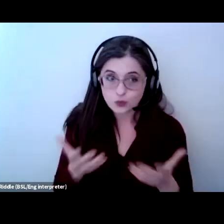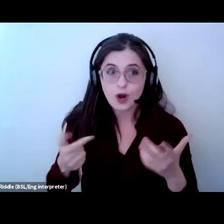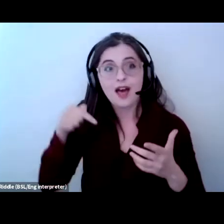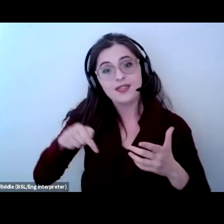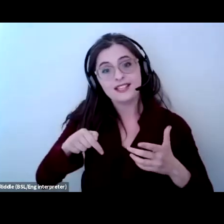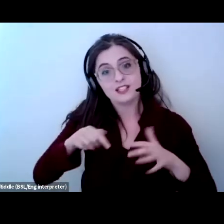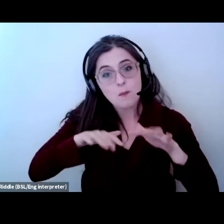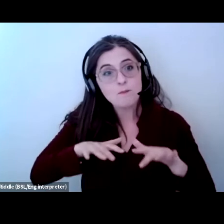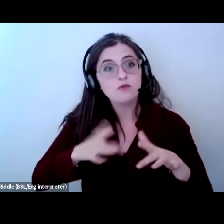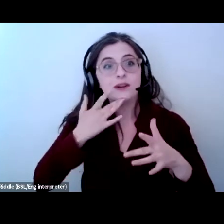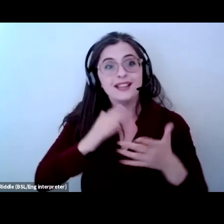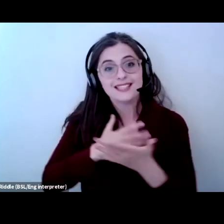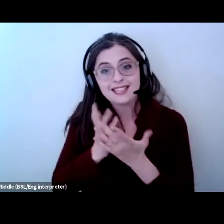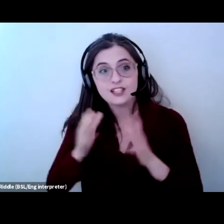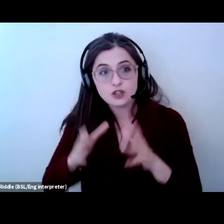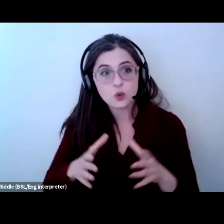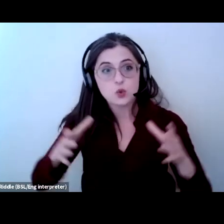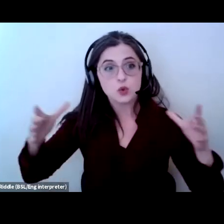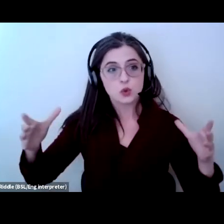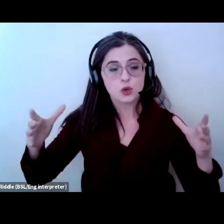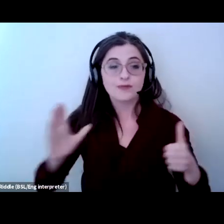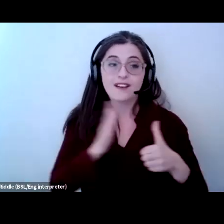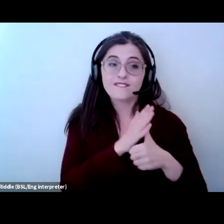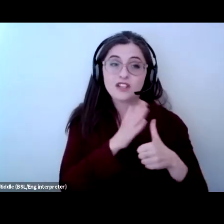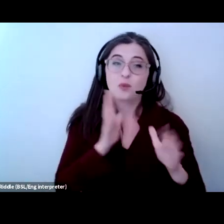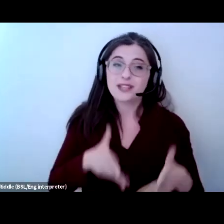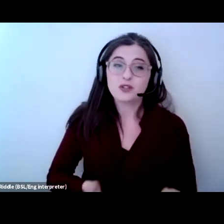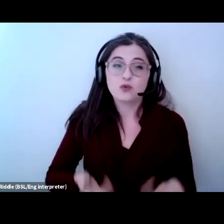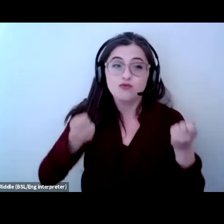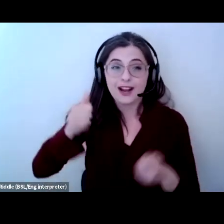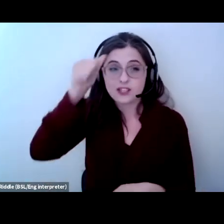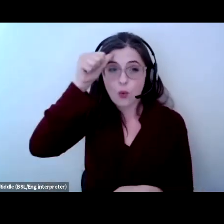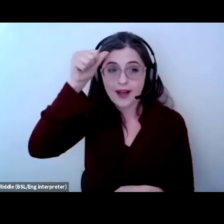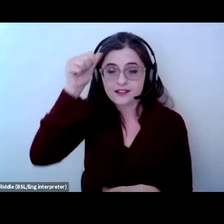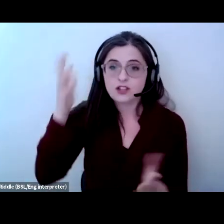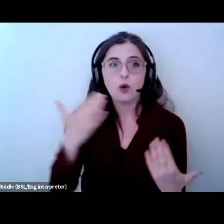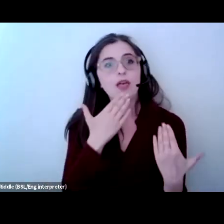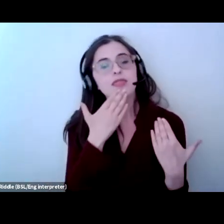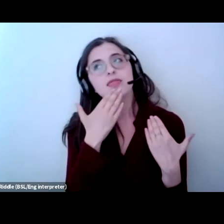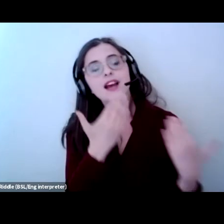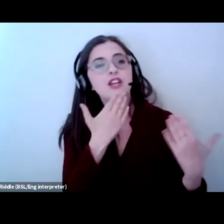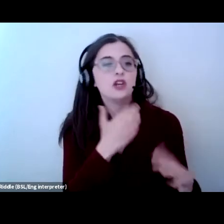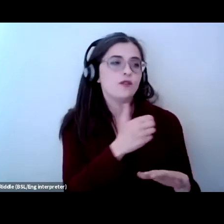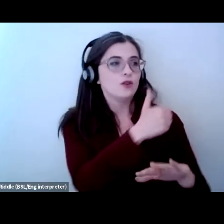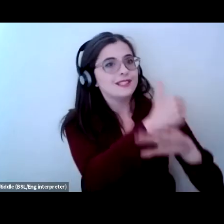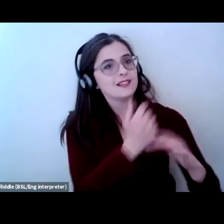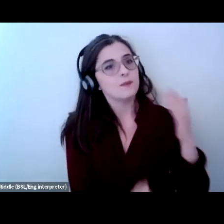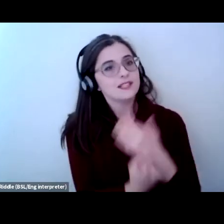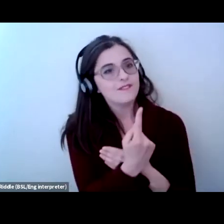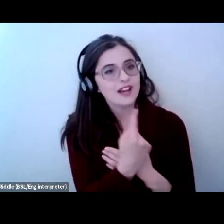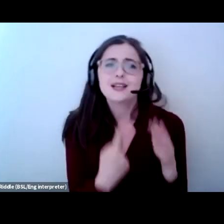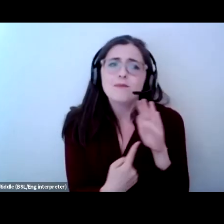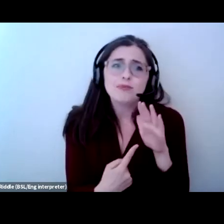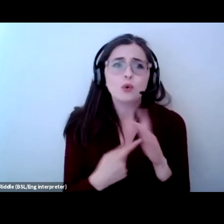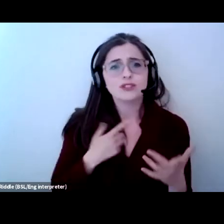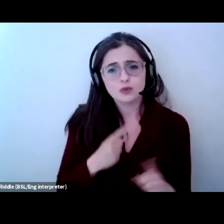grow. The first one is definitely raising awareness. So thank you for setting up this event. It's really important to be able to talk